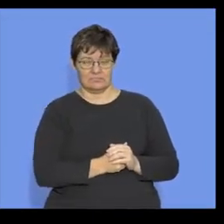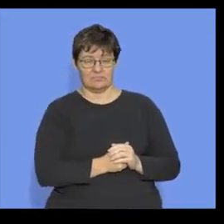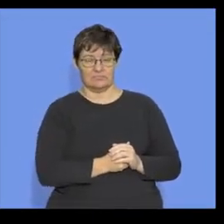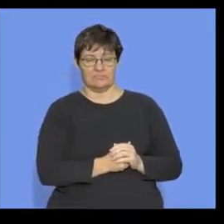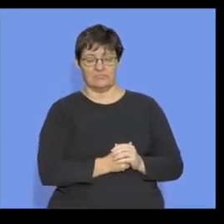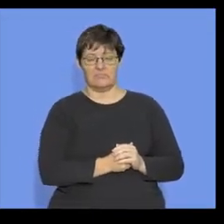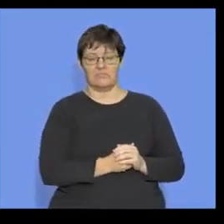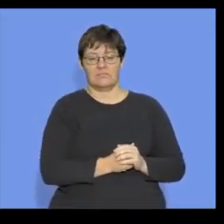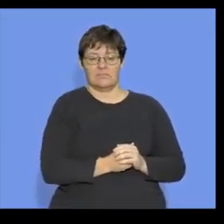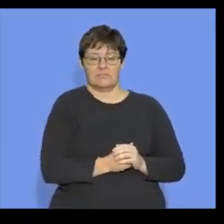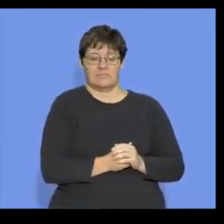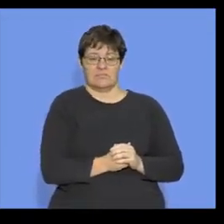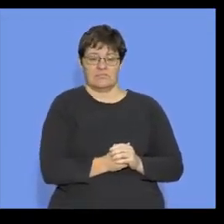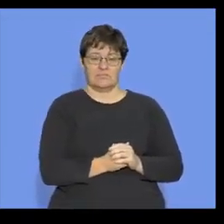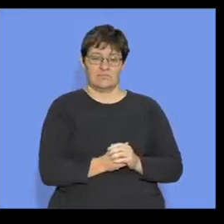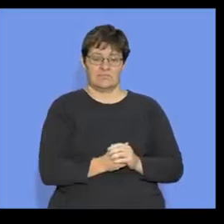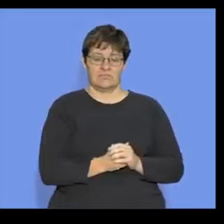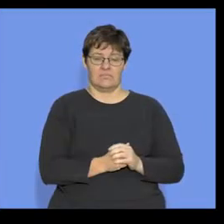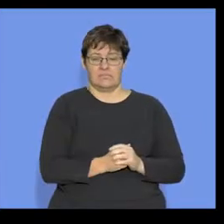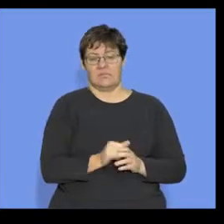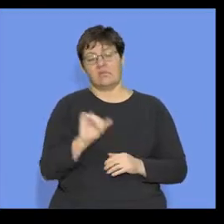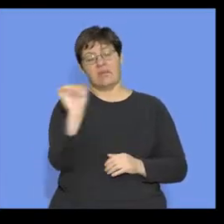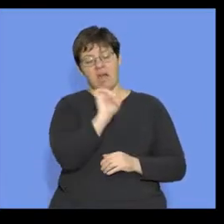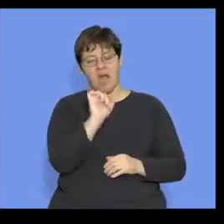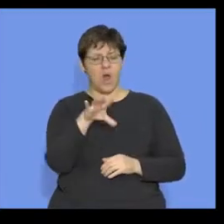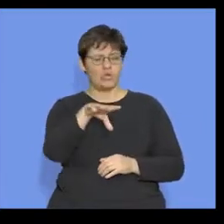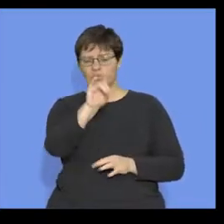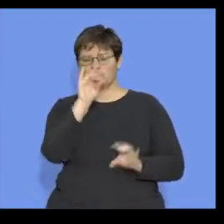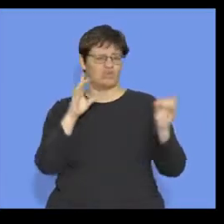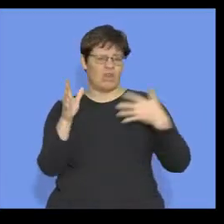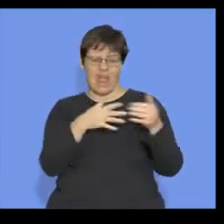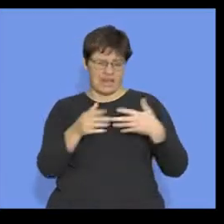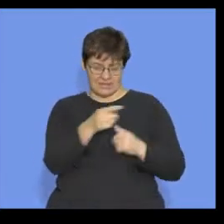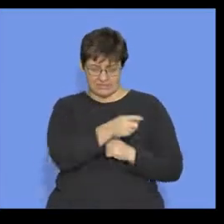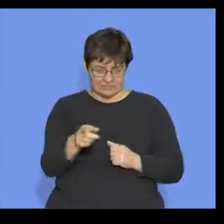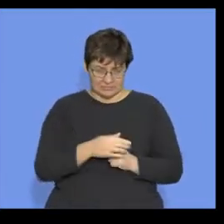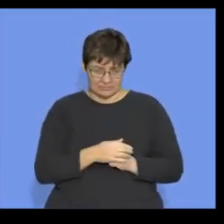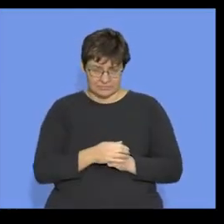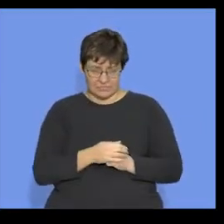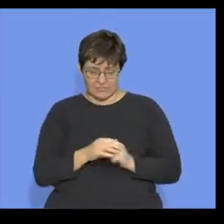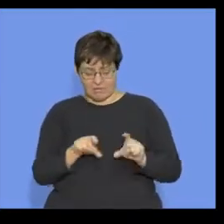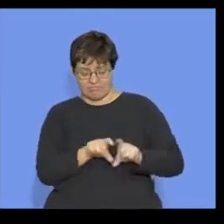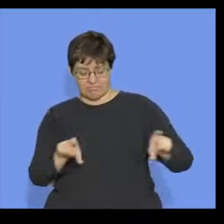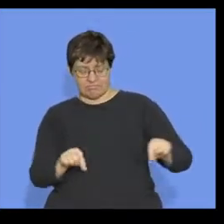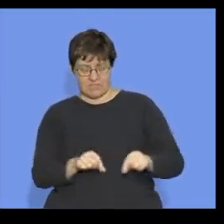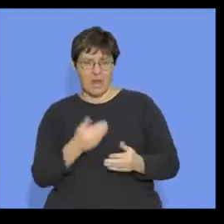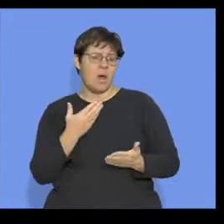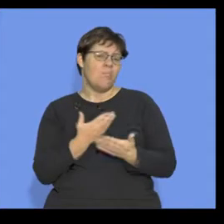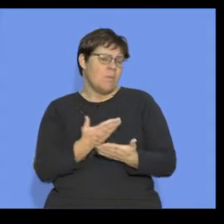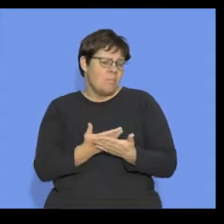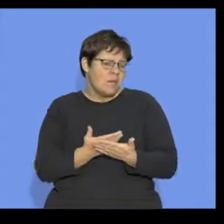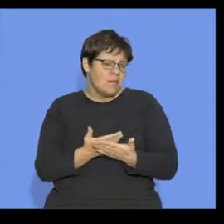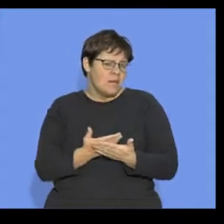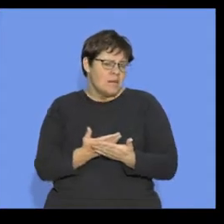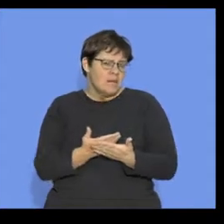So for a car chosen at random, what is the probability that